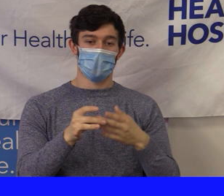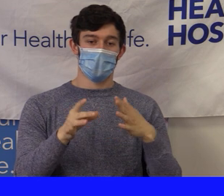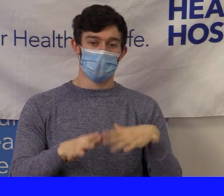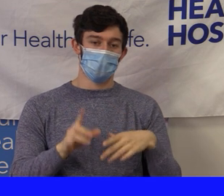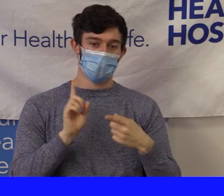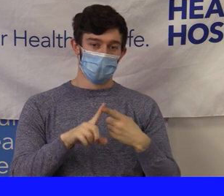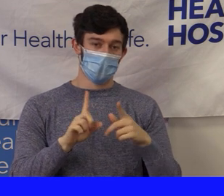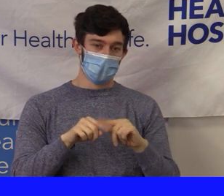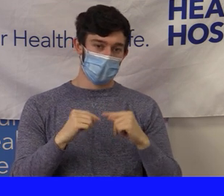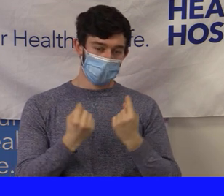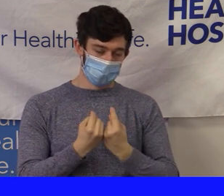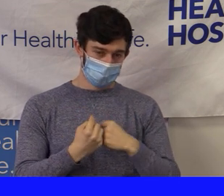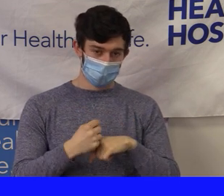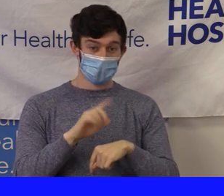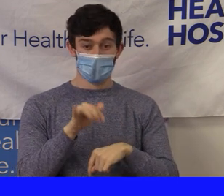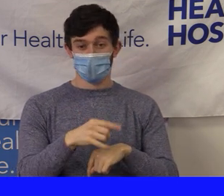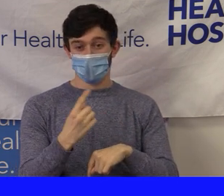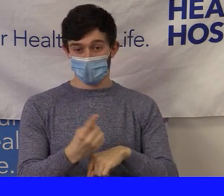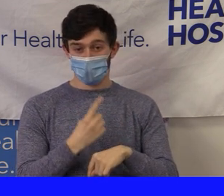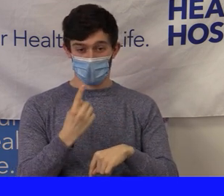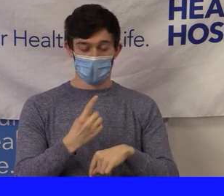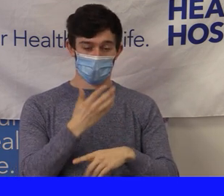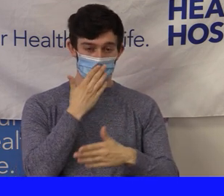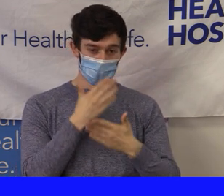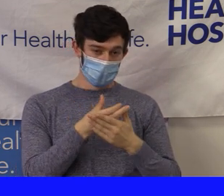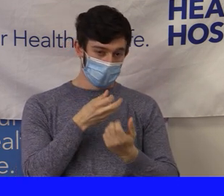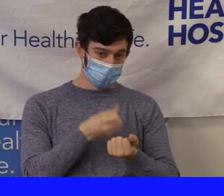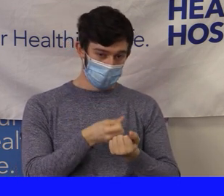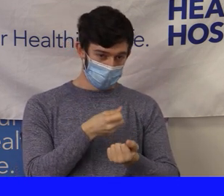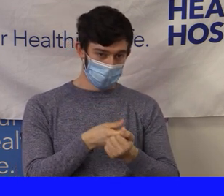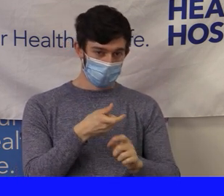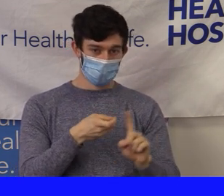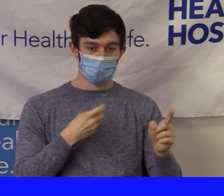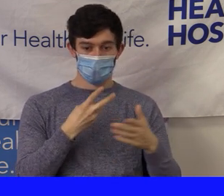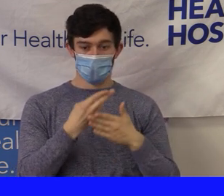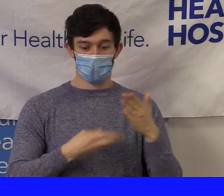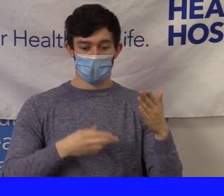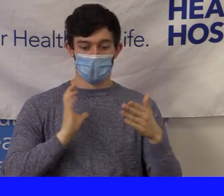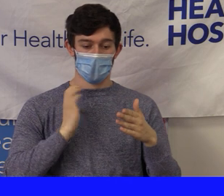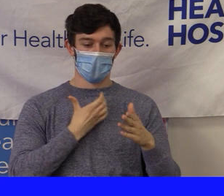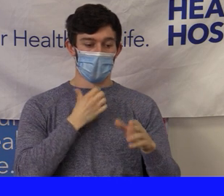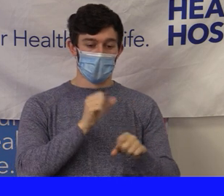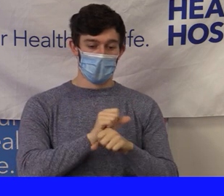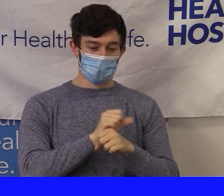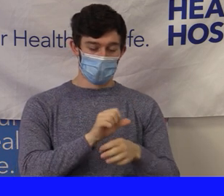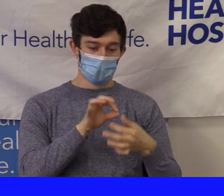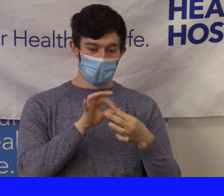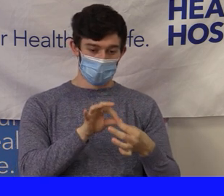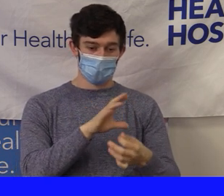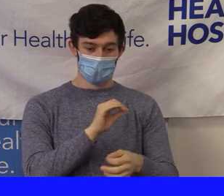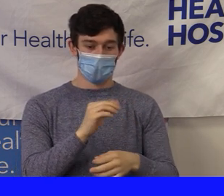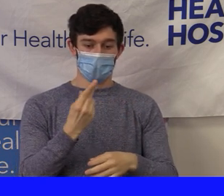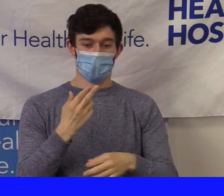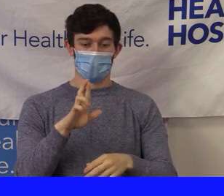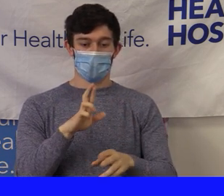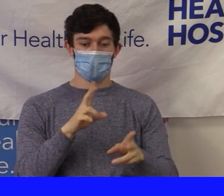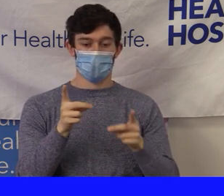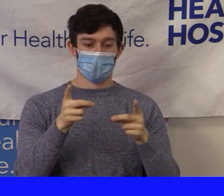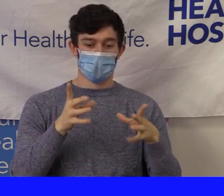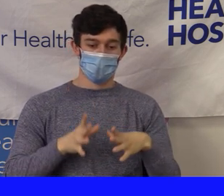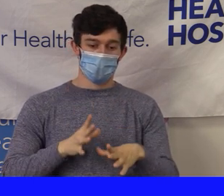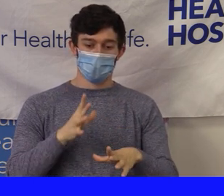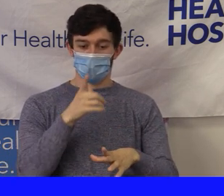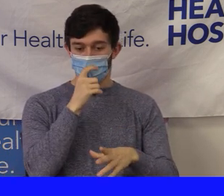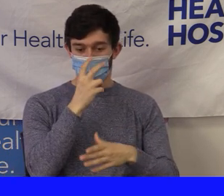its team, something that was well endorsed by both our labor relations and HR directors,